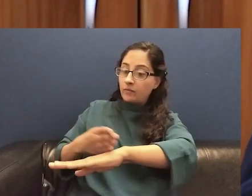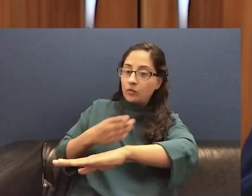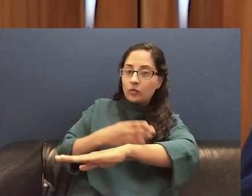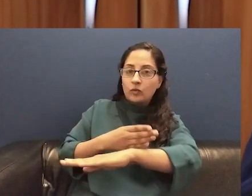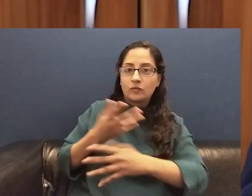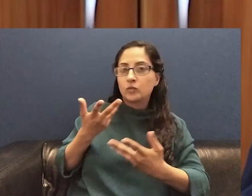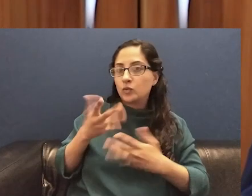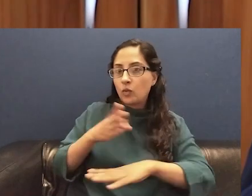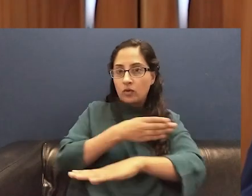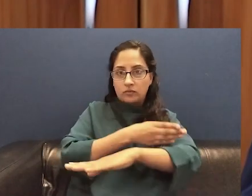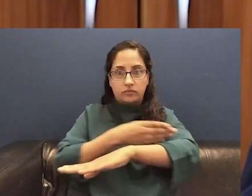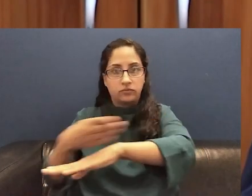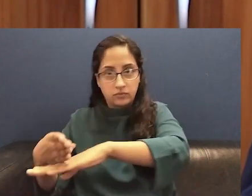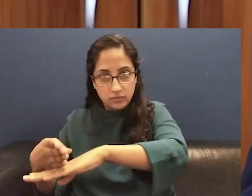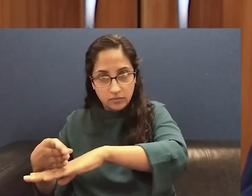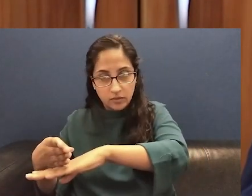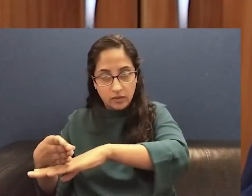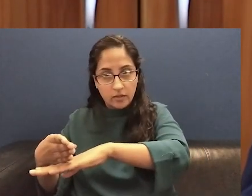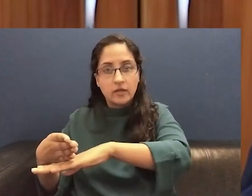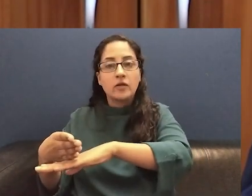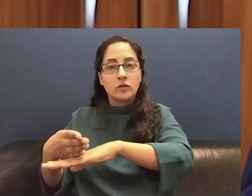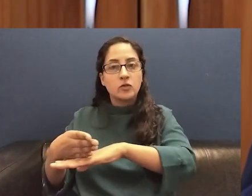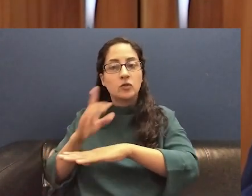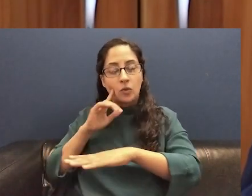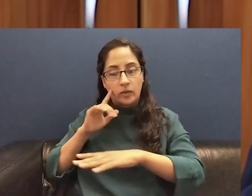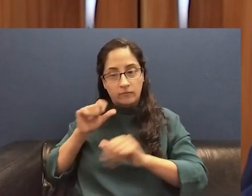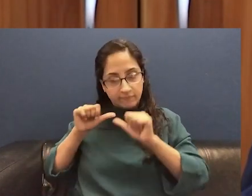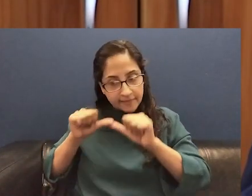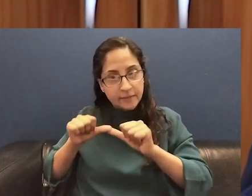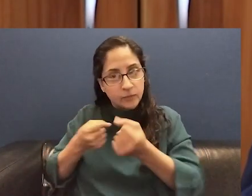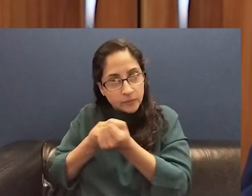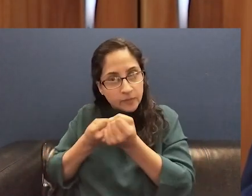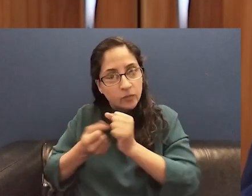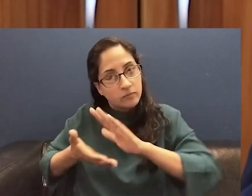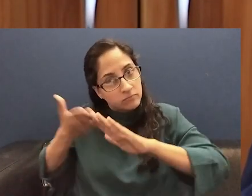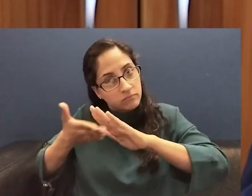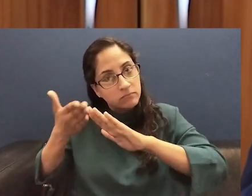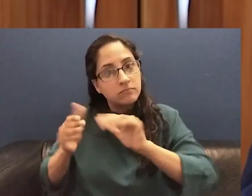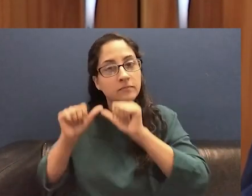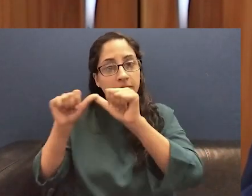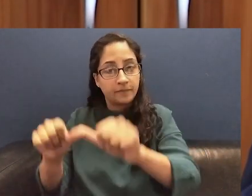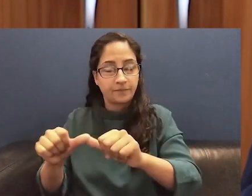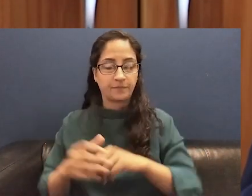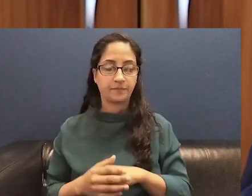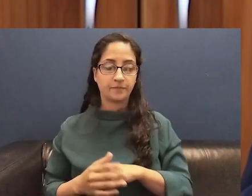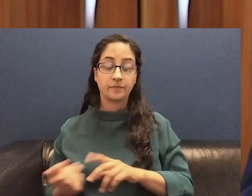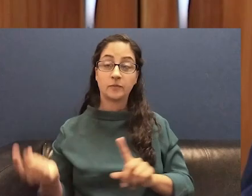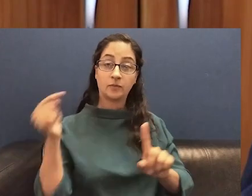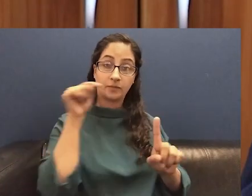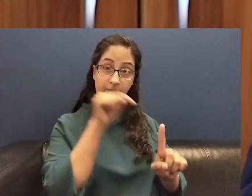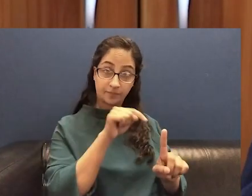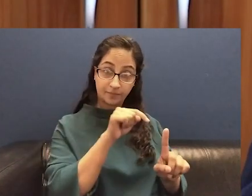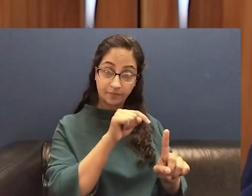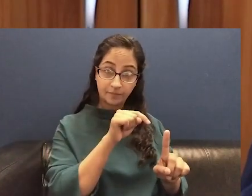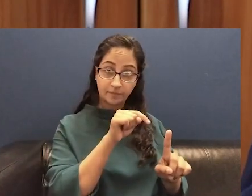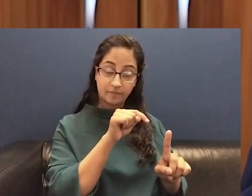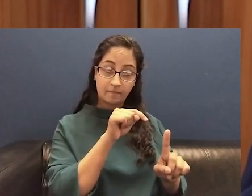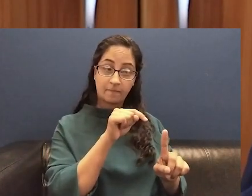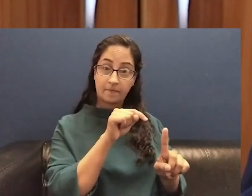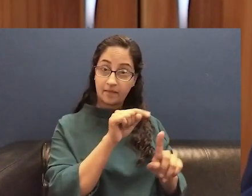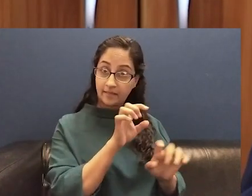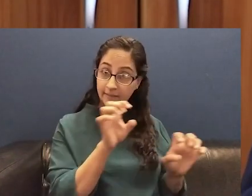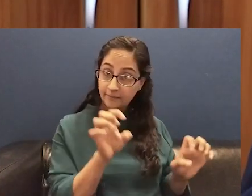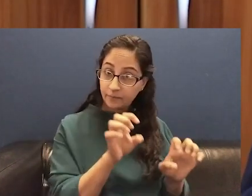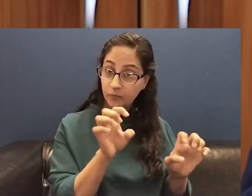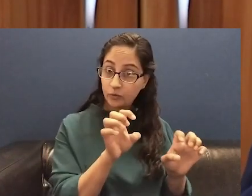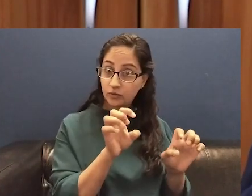the first part, we started to engage, again, as I said, with people, with stakeholders